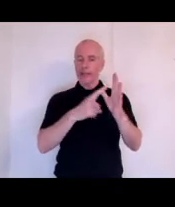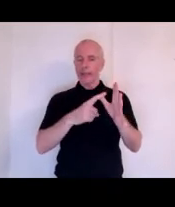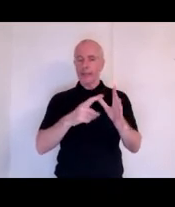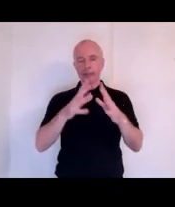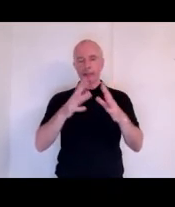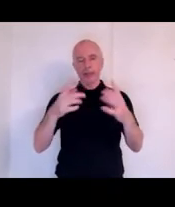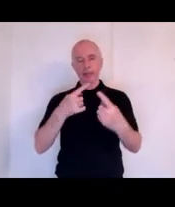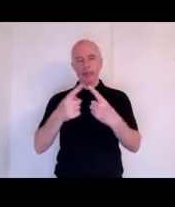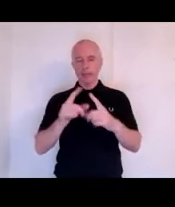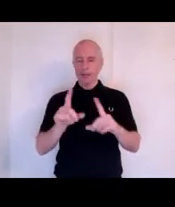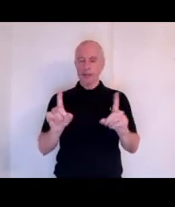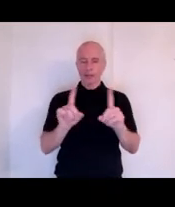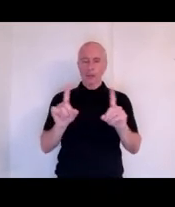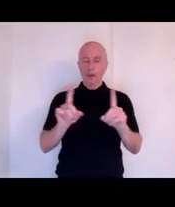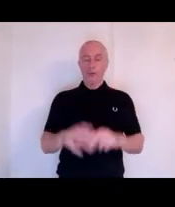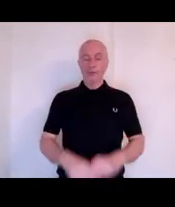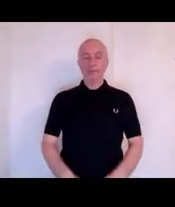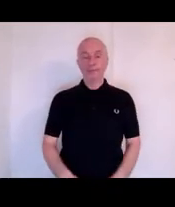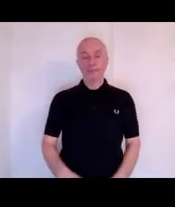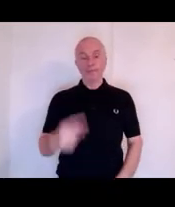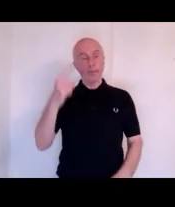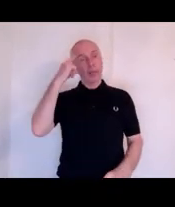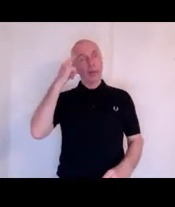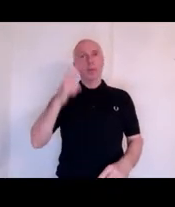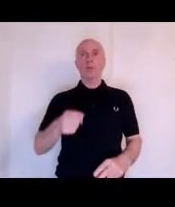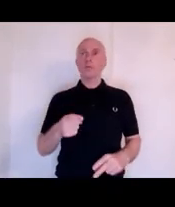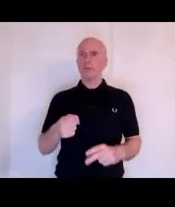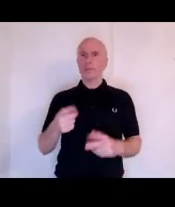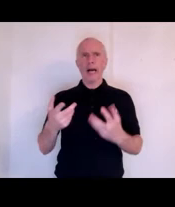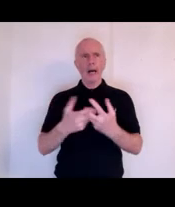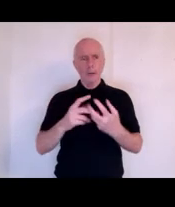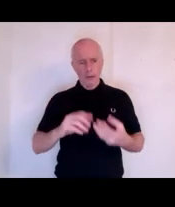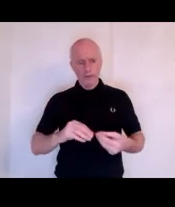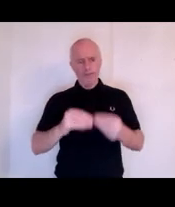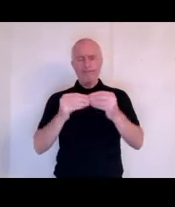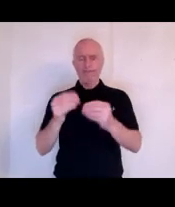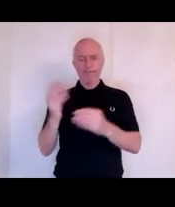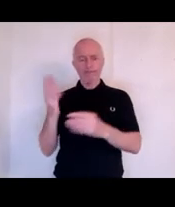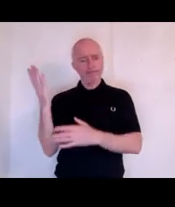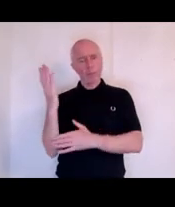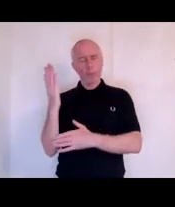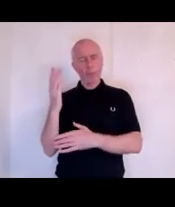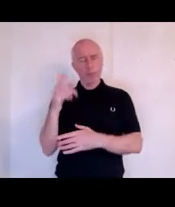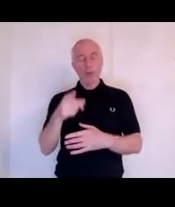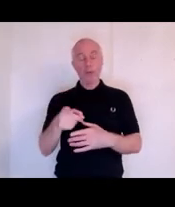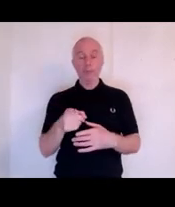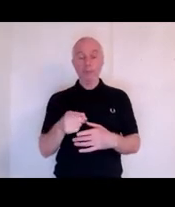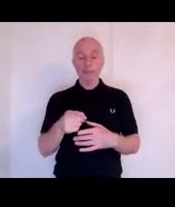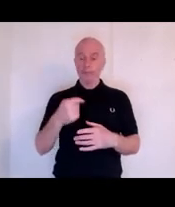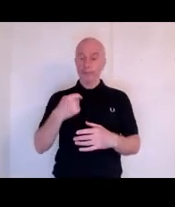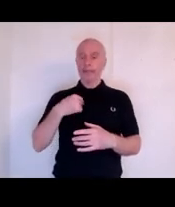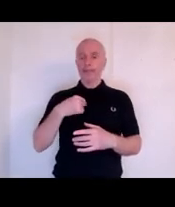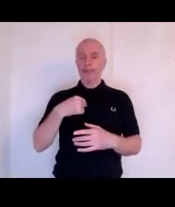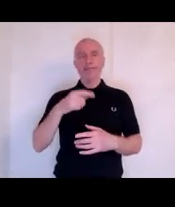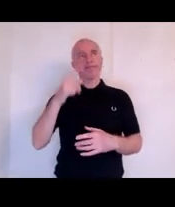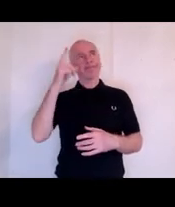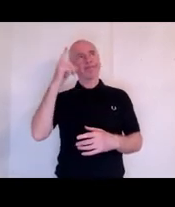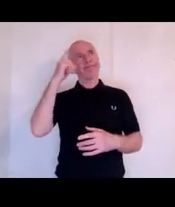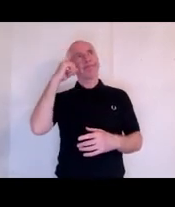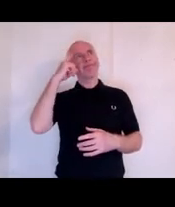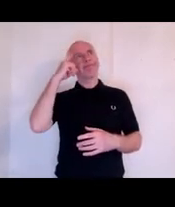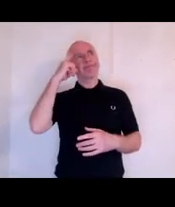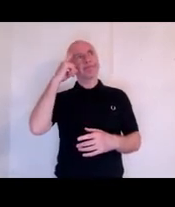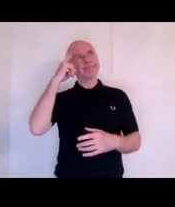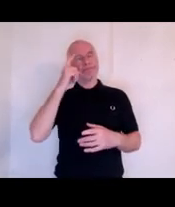when I was faced with putting this talk together. And like any sensible physicist, I went straight to my primary